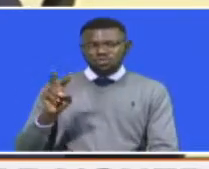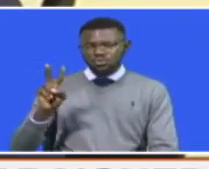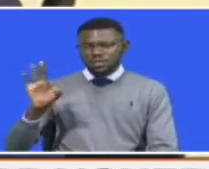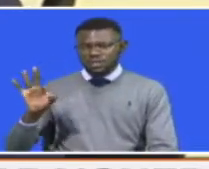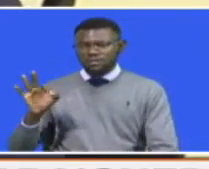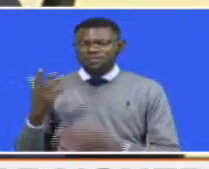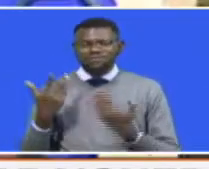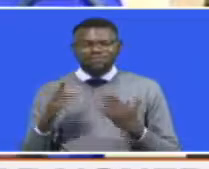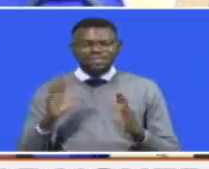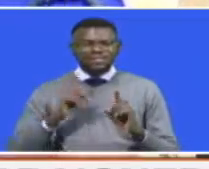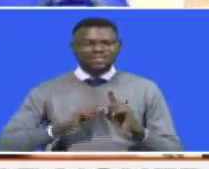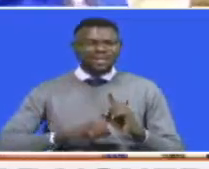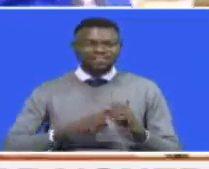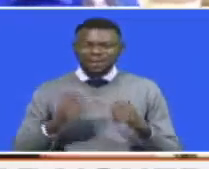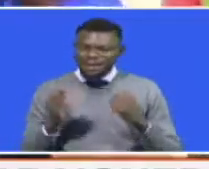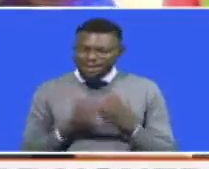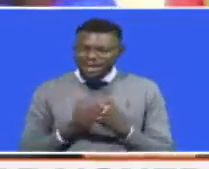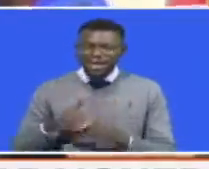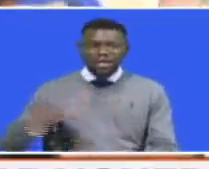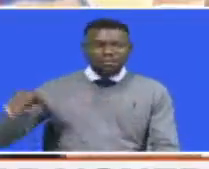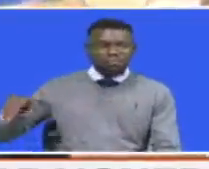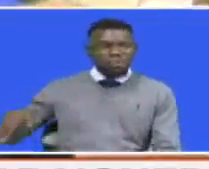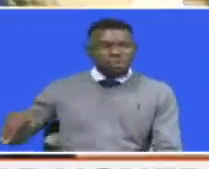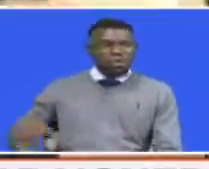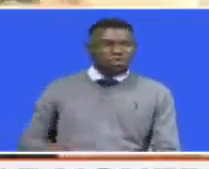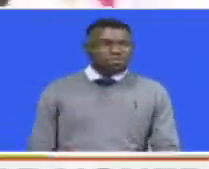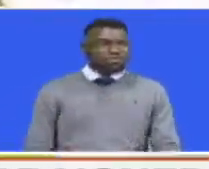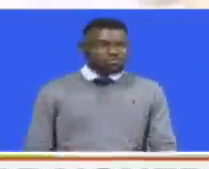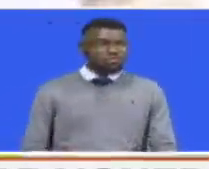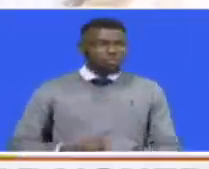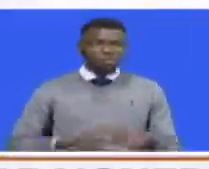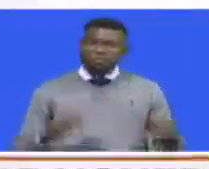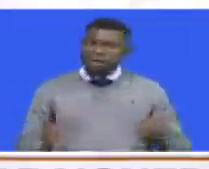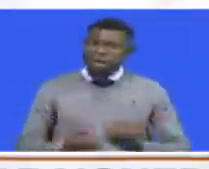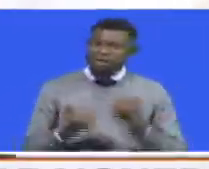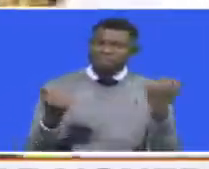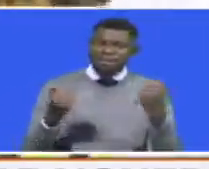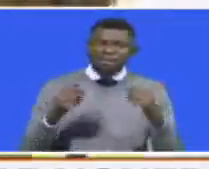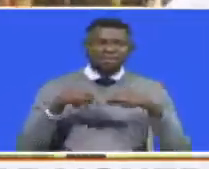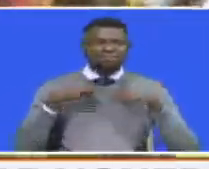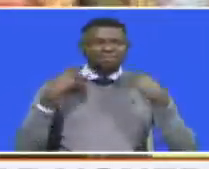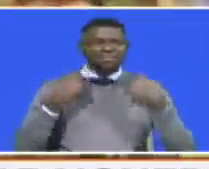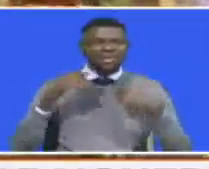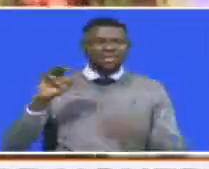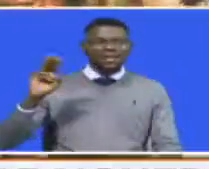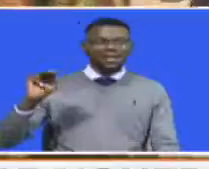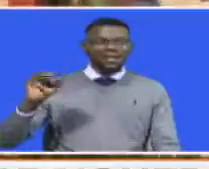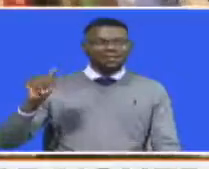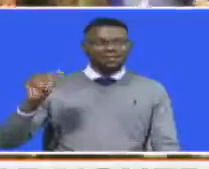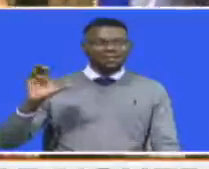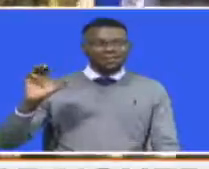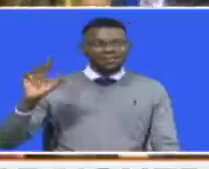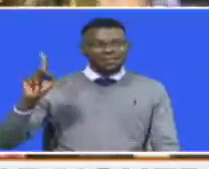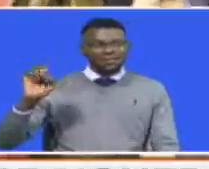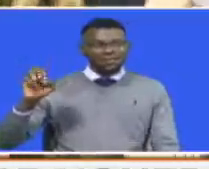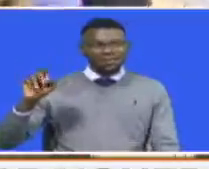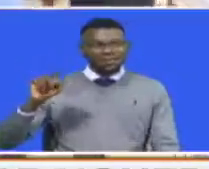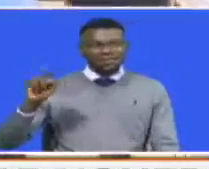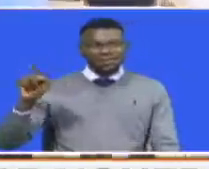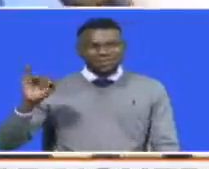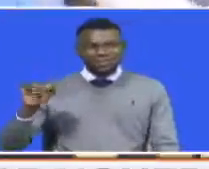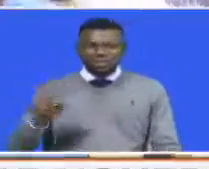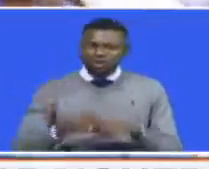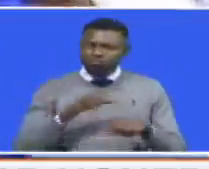2023 at 0900 hours. And as this was happening, embattled Pastor Paul Mackenzie was also frog-matched in the same